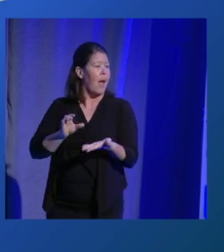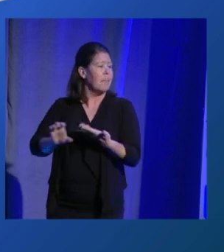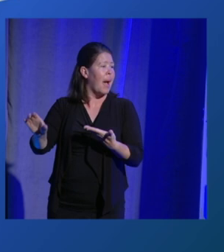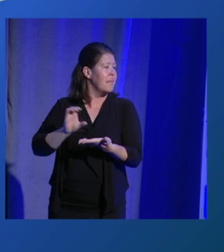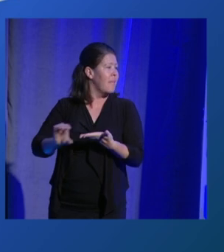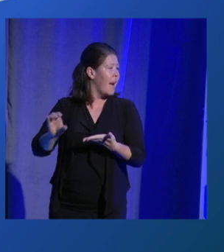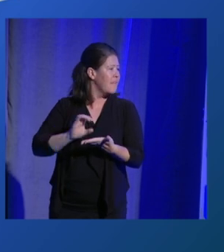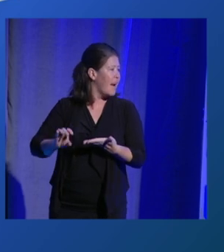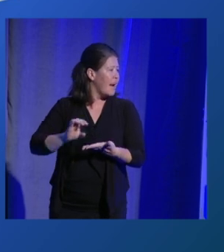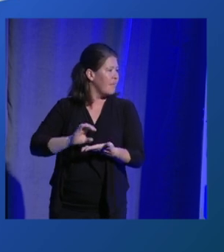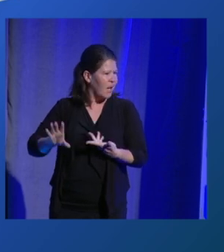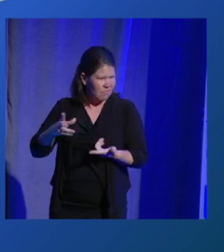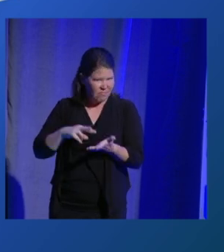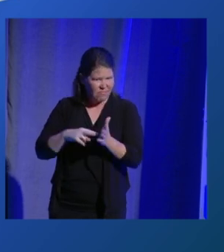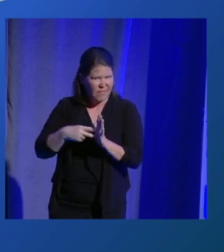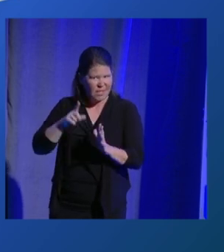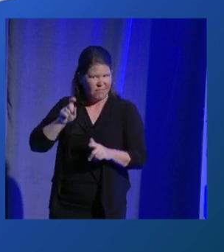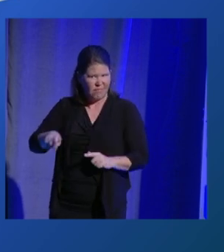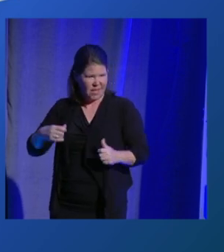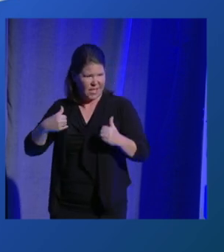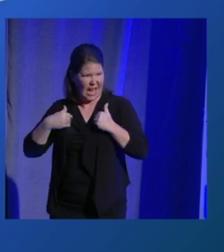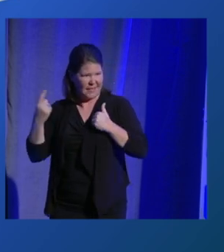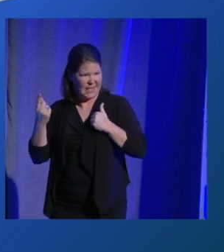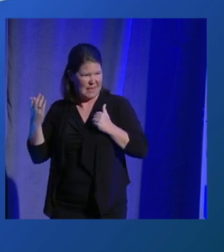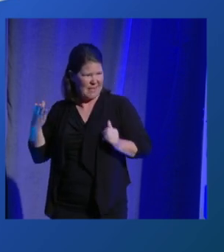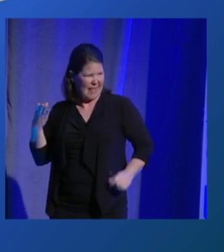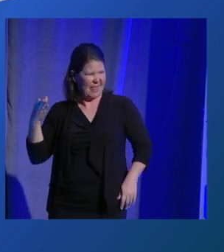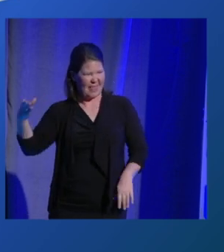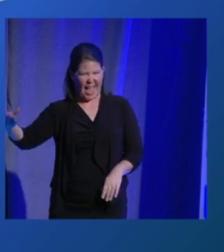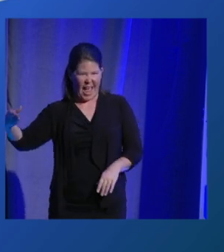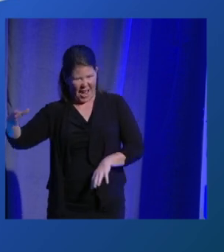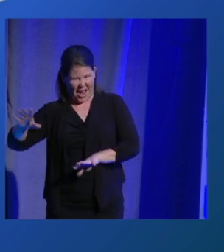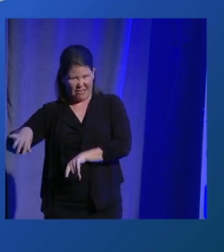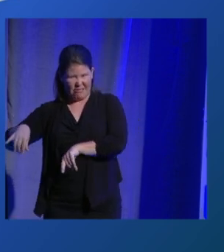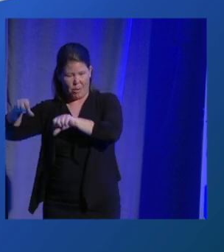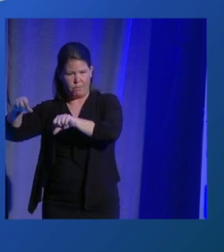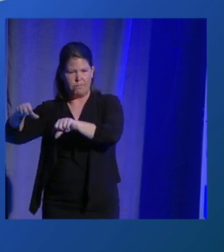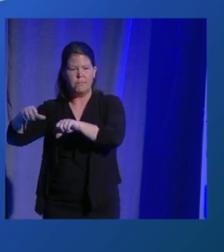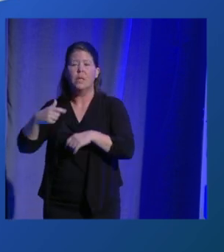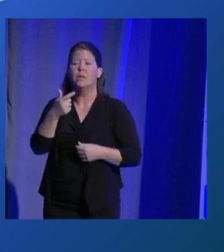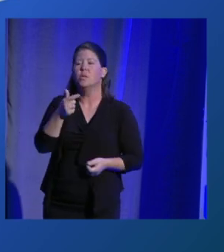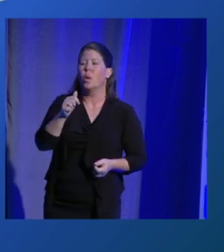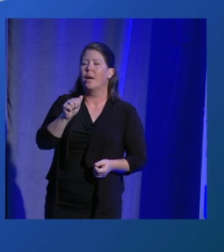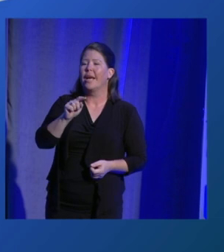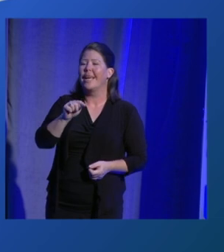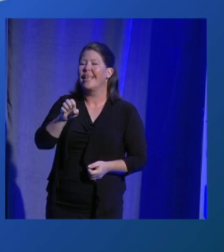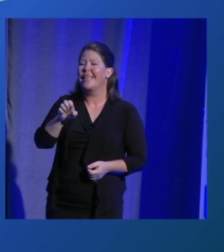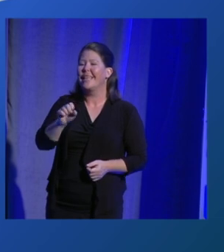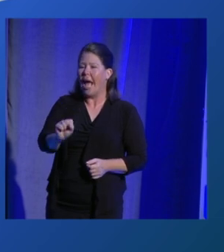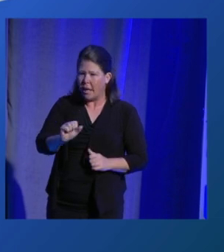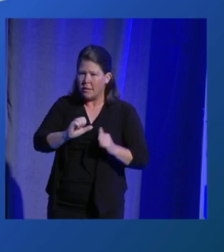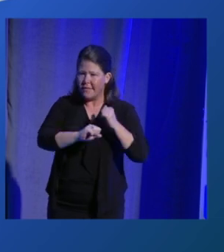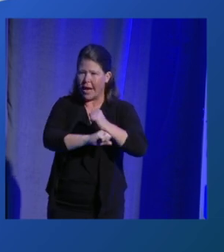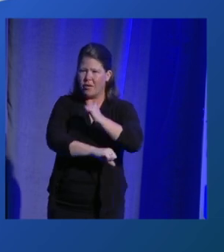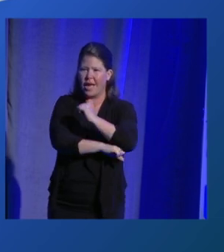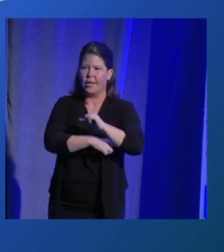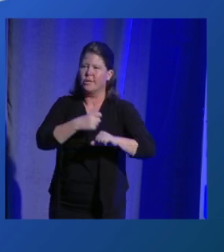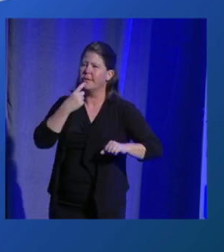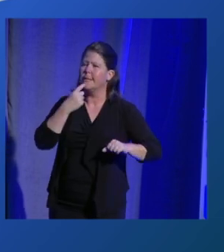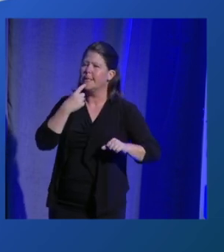onsite 247 so the Gates Foundation asked us to take a look at developing an application where we could